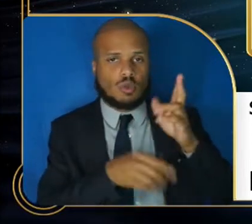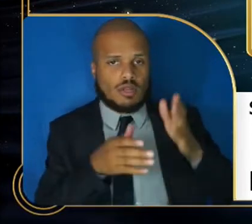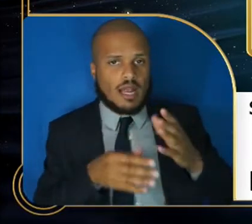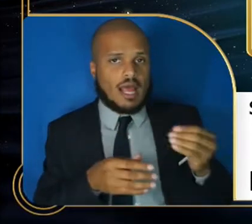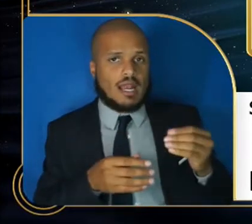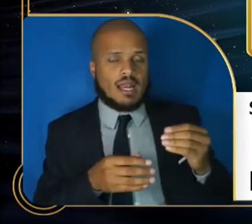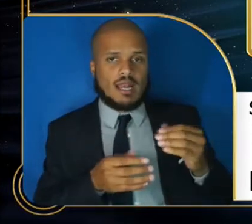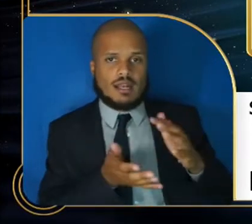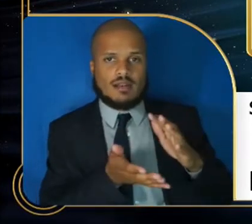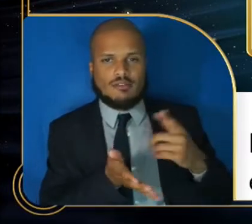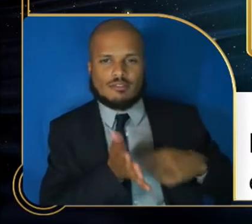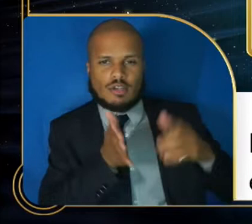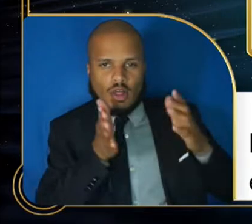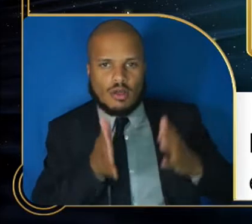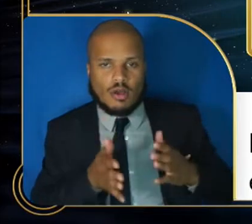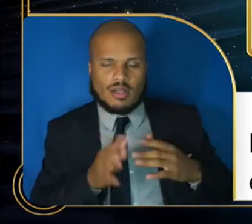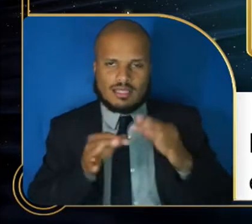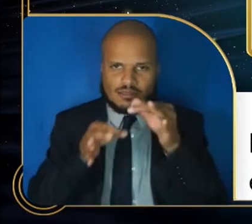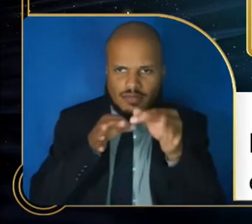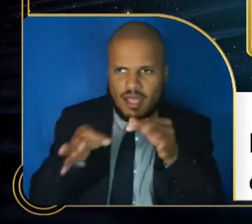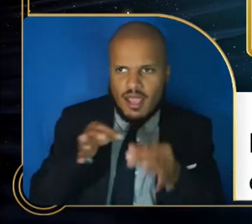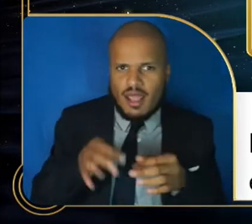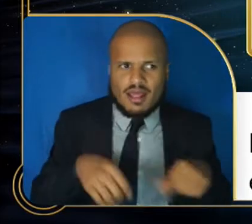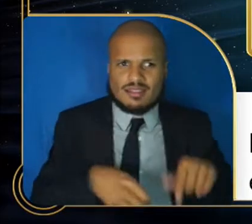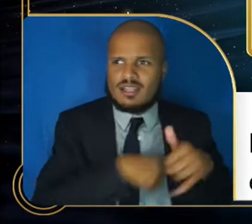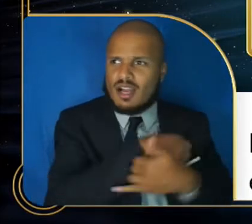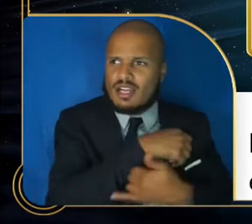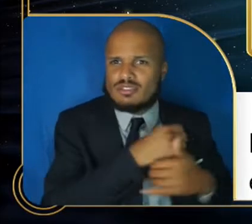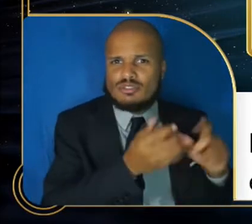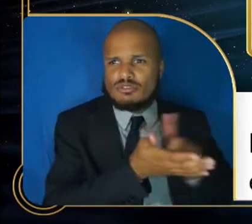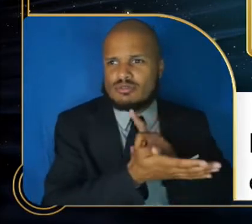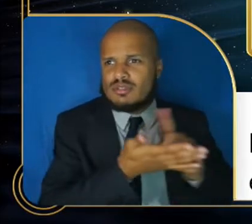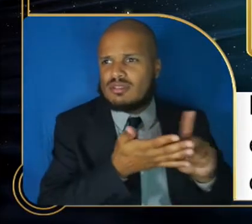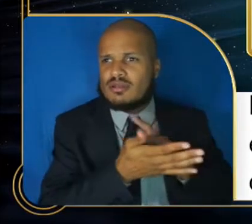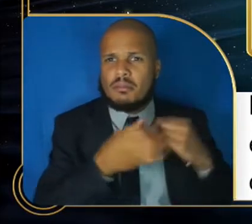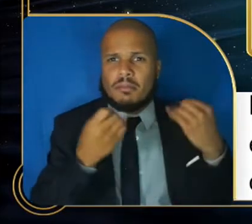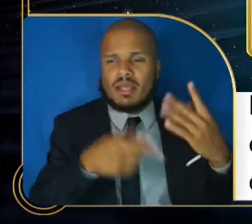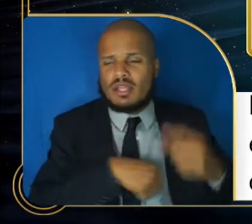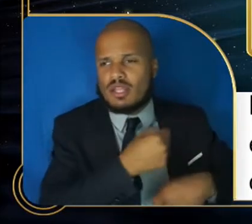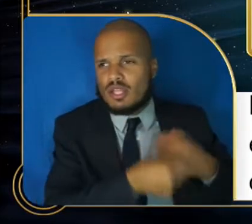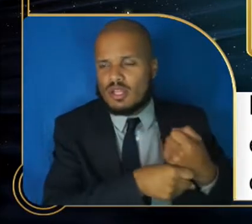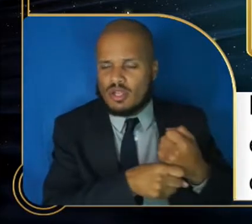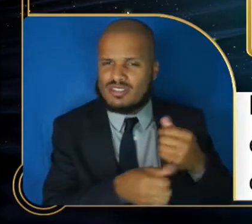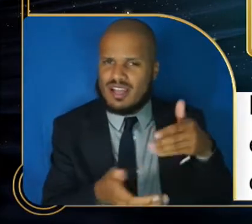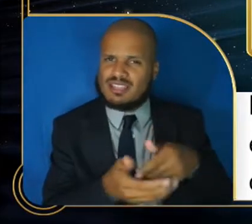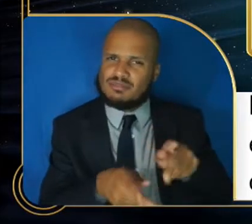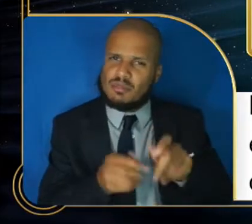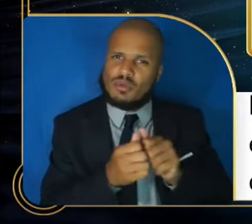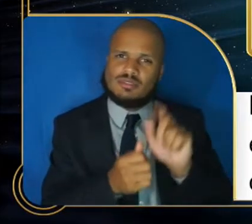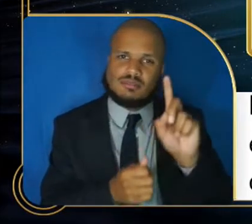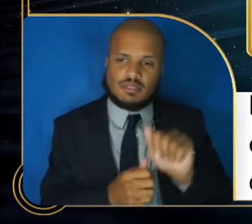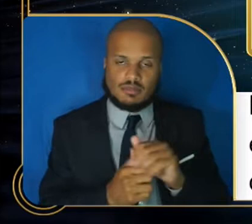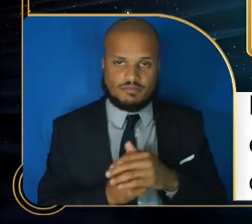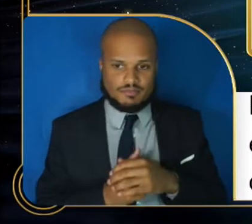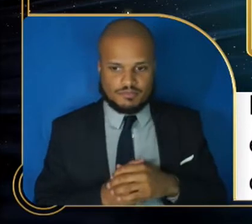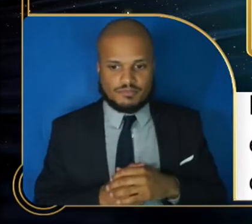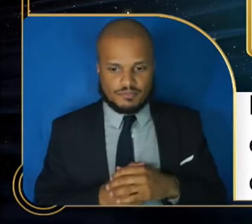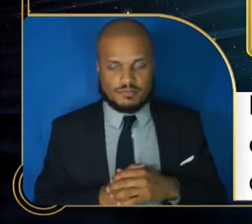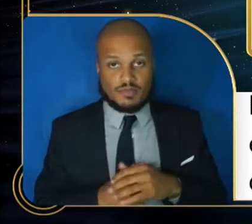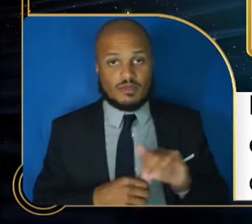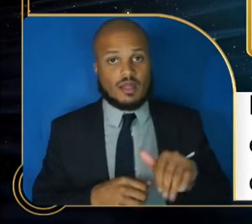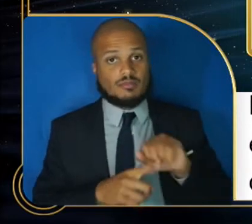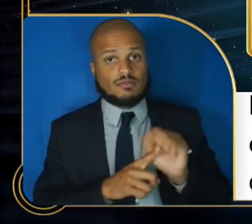the nation's long and egregious history of discrimination against people with disabilities, a circumstance that was critical